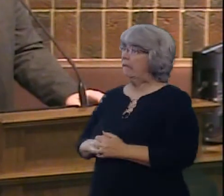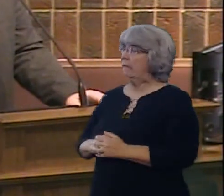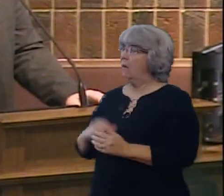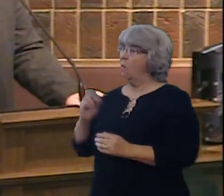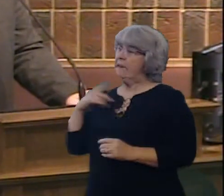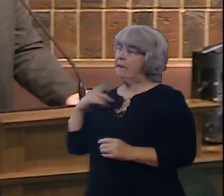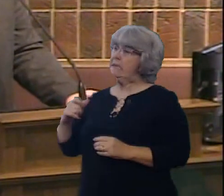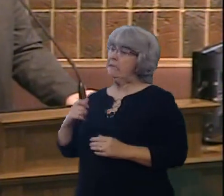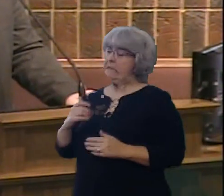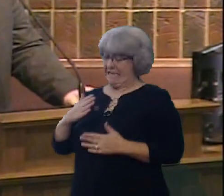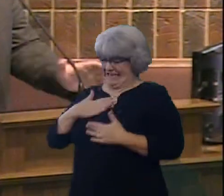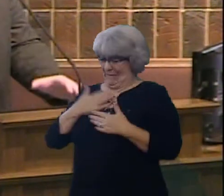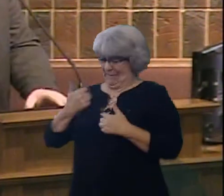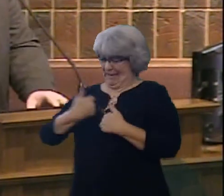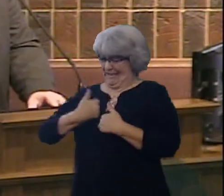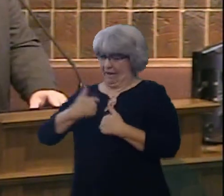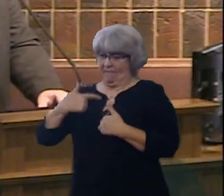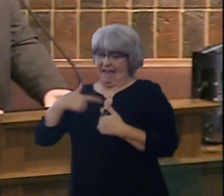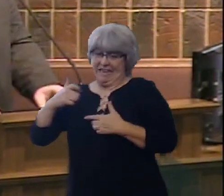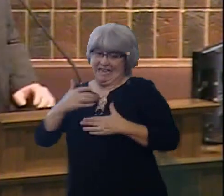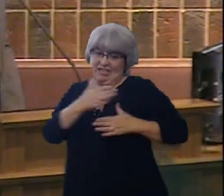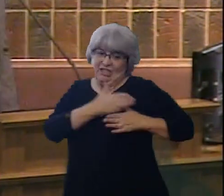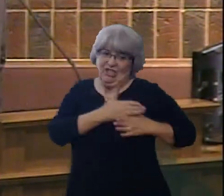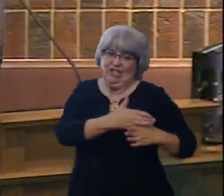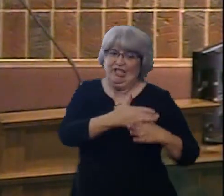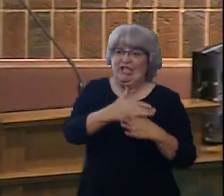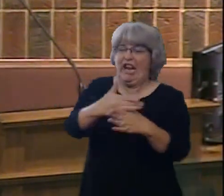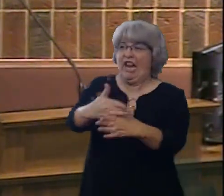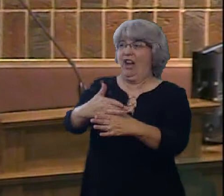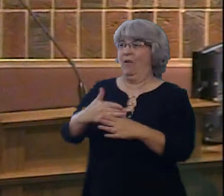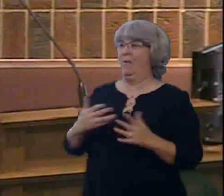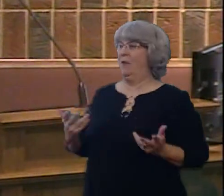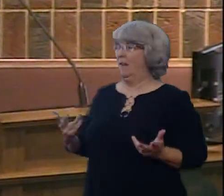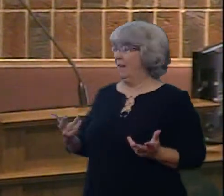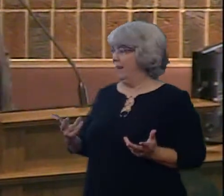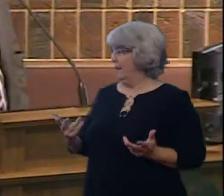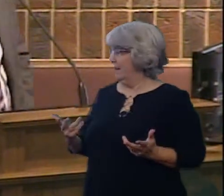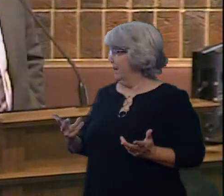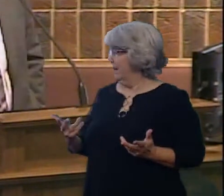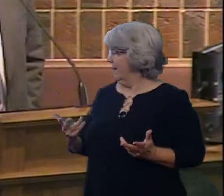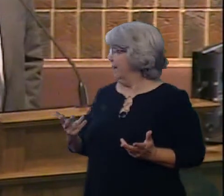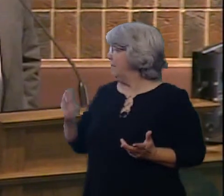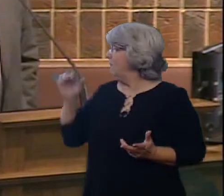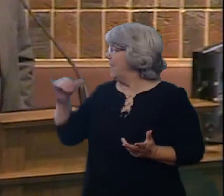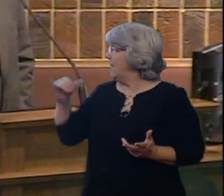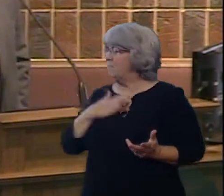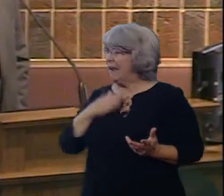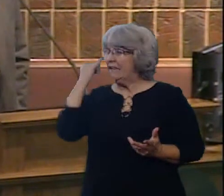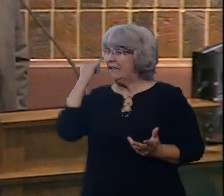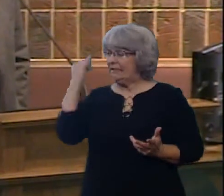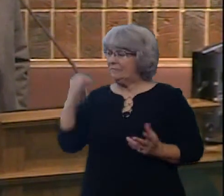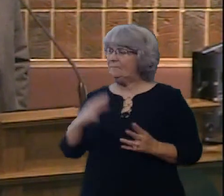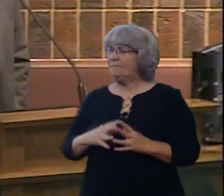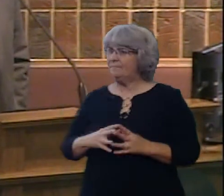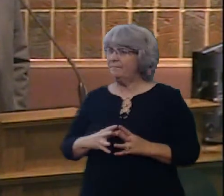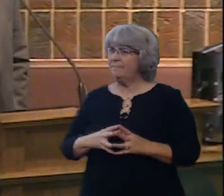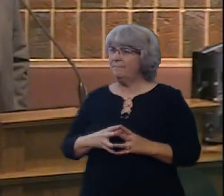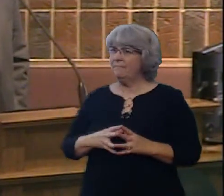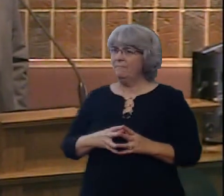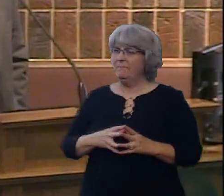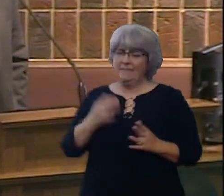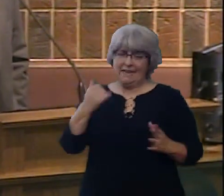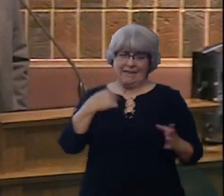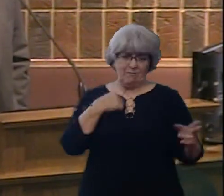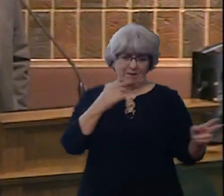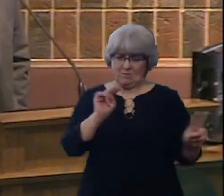people. That's just kind of some thoughts I had on that area. As we transition here and we look